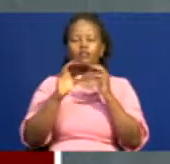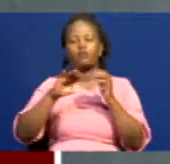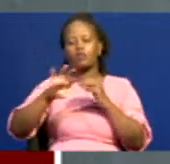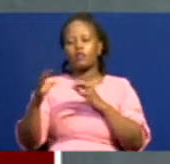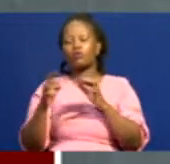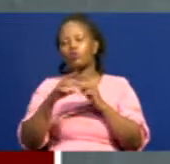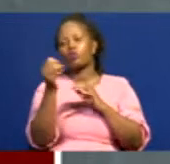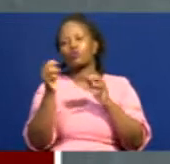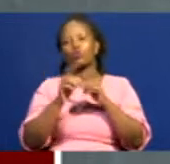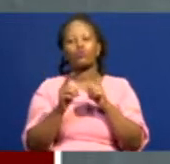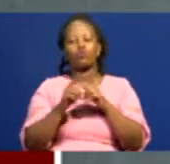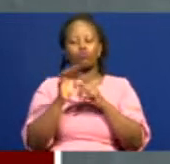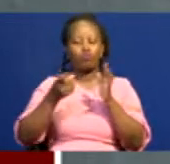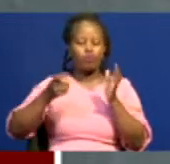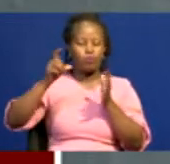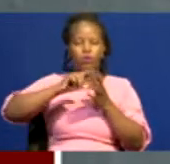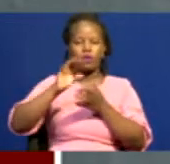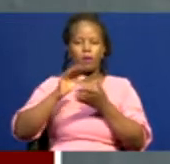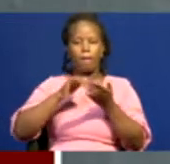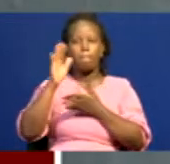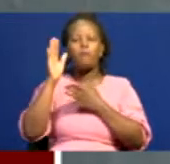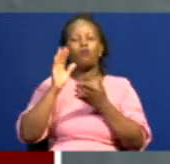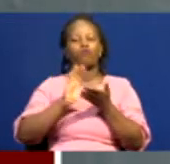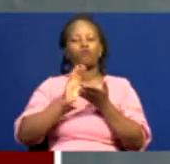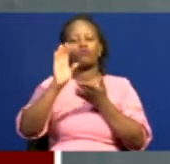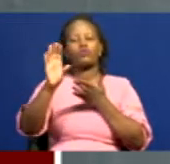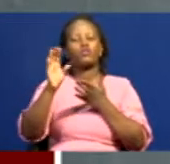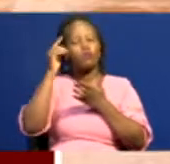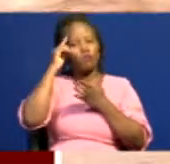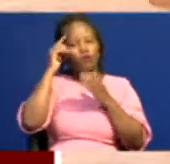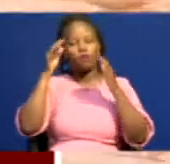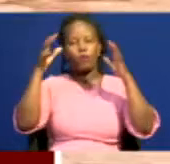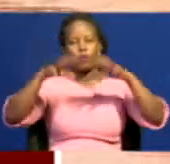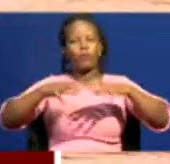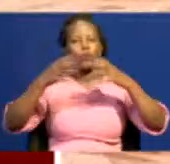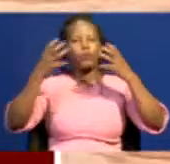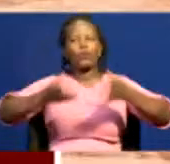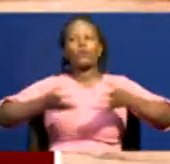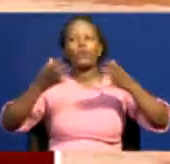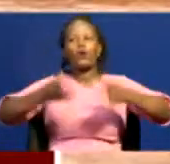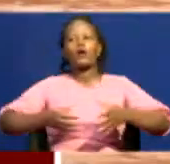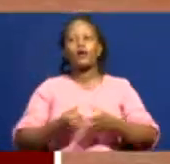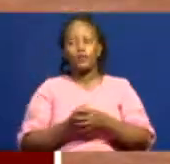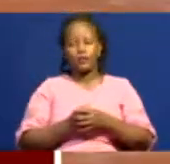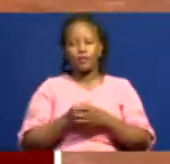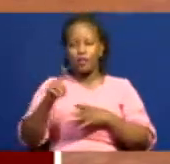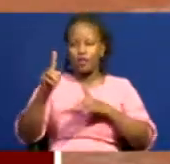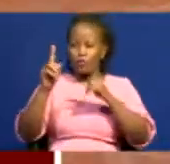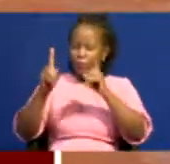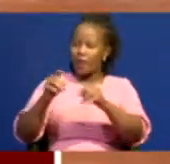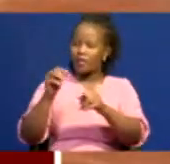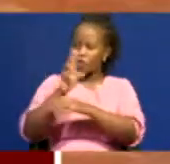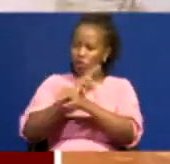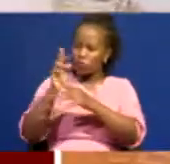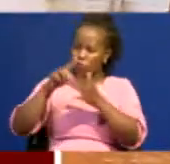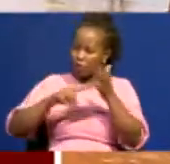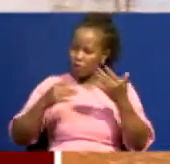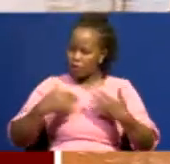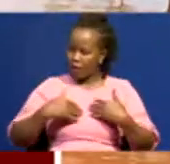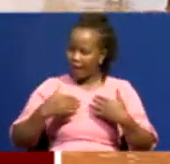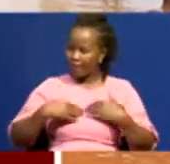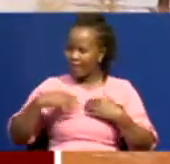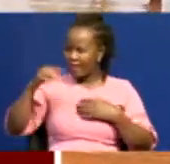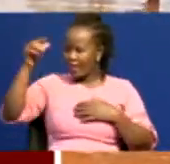funds to the dire situation now occasioned by these floods. Work with what you have.